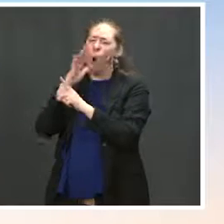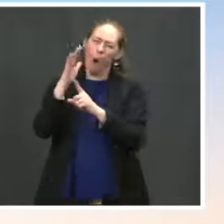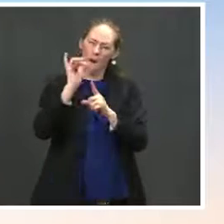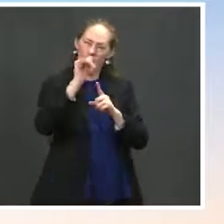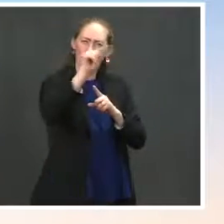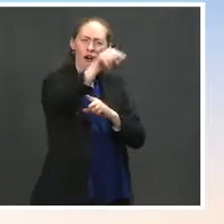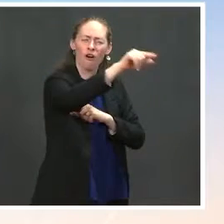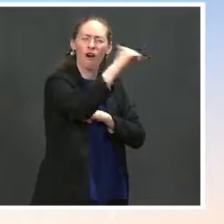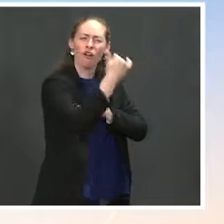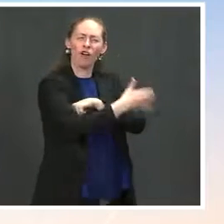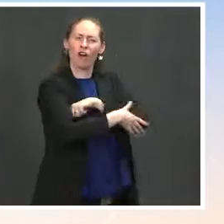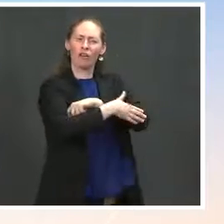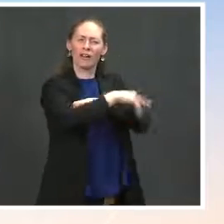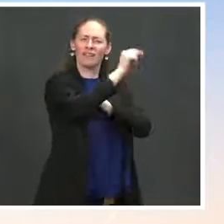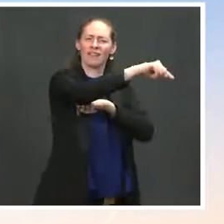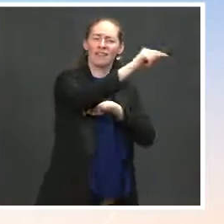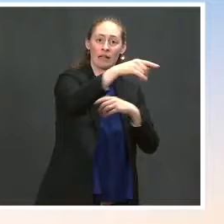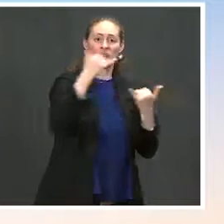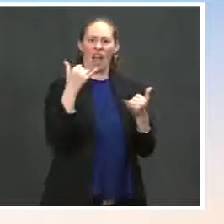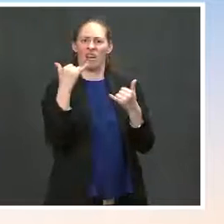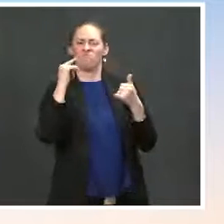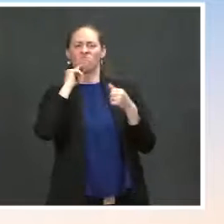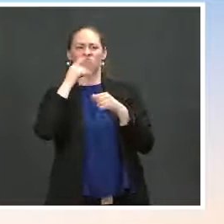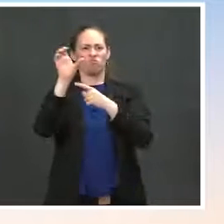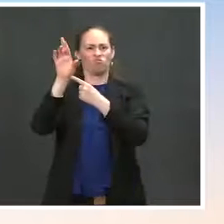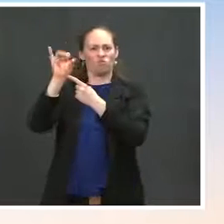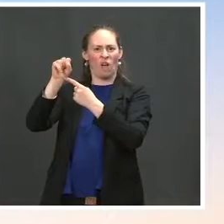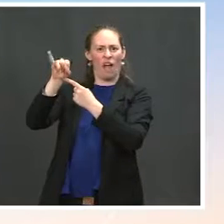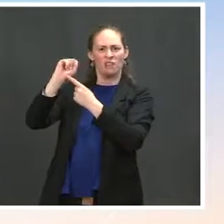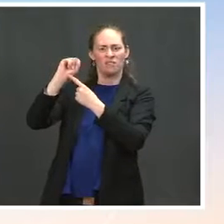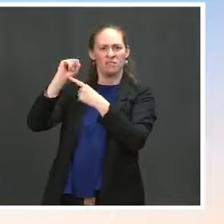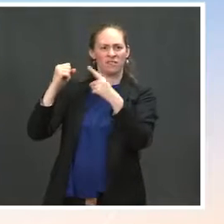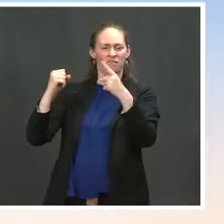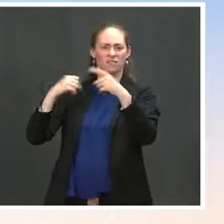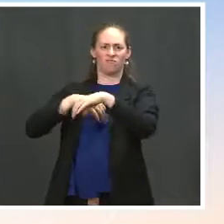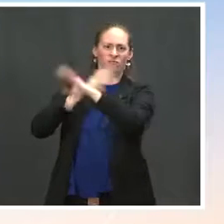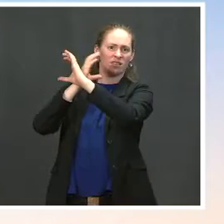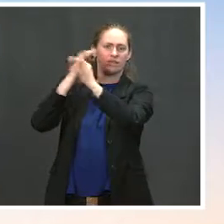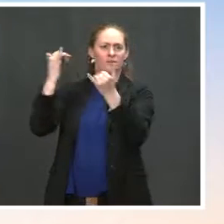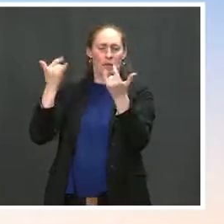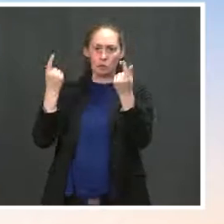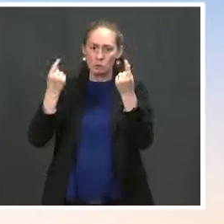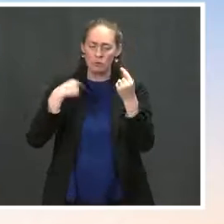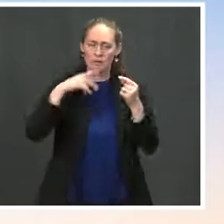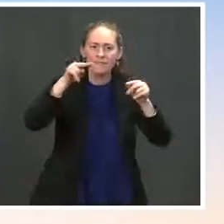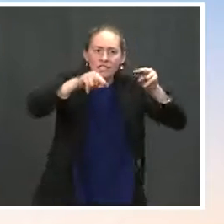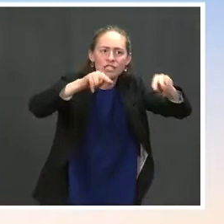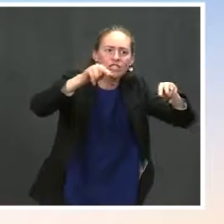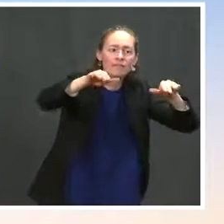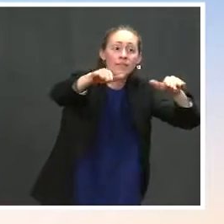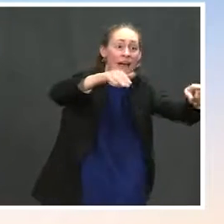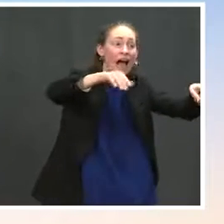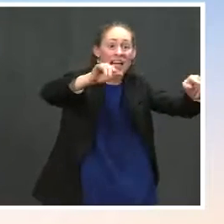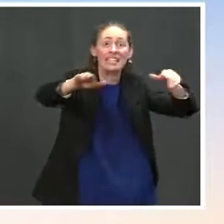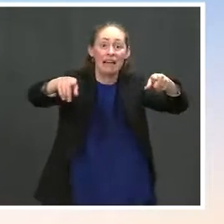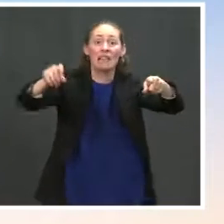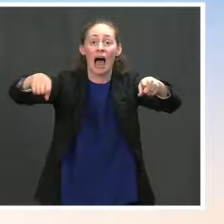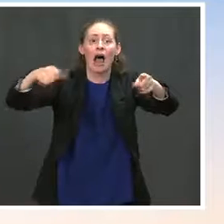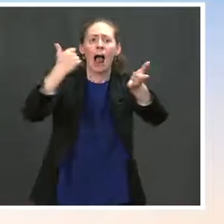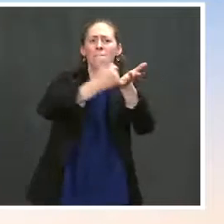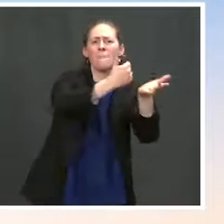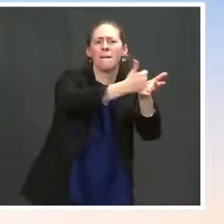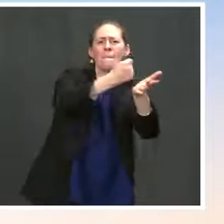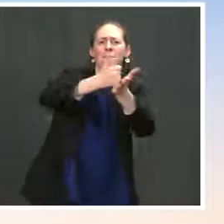climate crisis, we need to work with developing countries to ensure they have the resources to help meet those